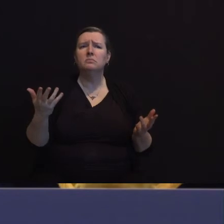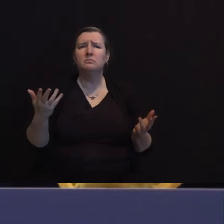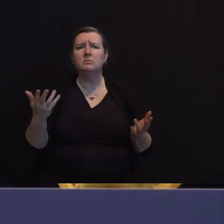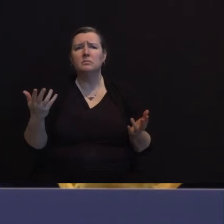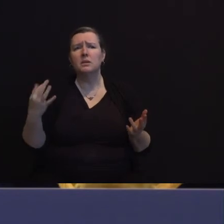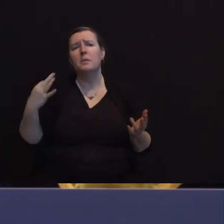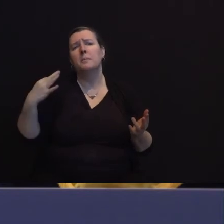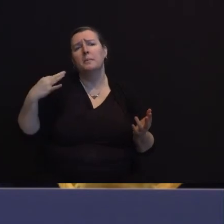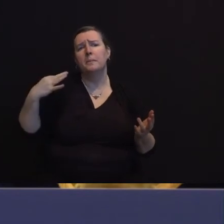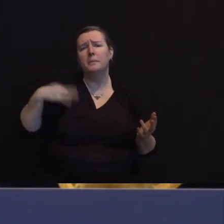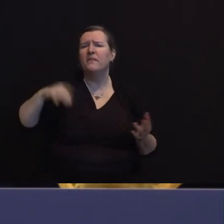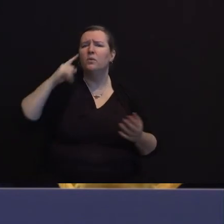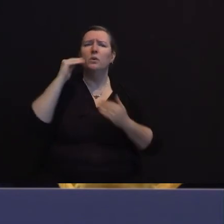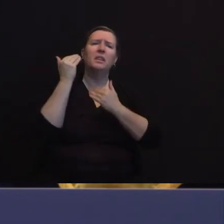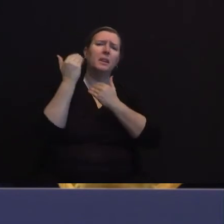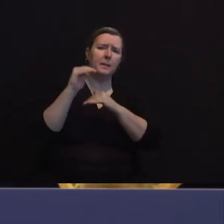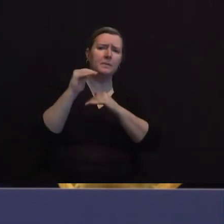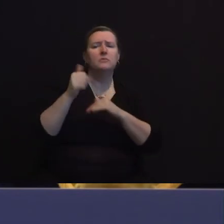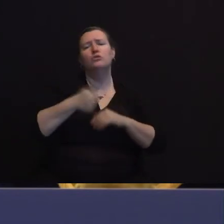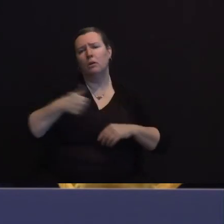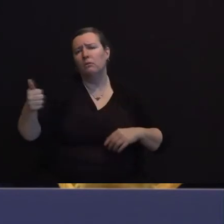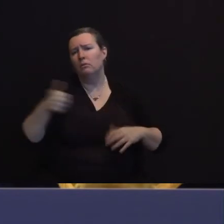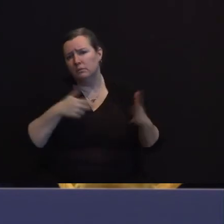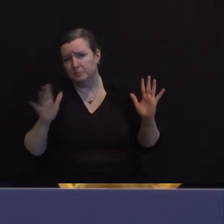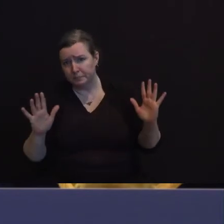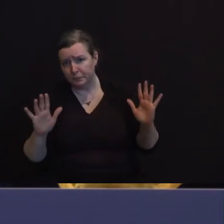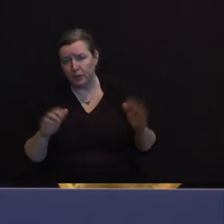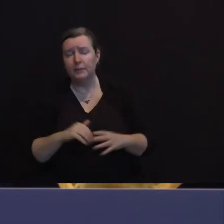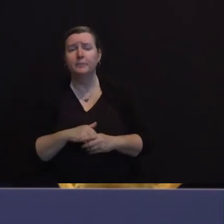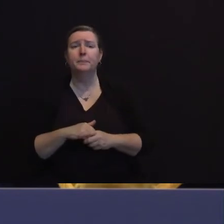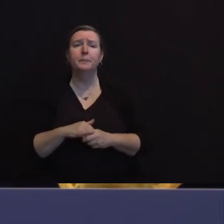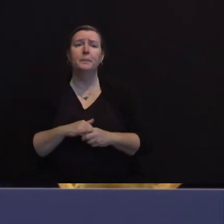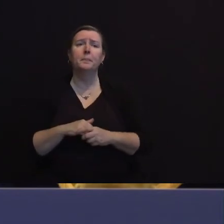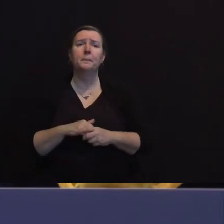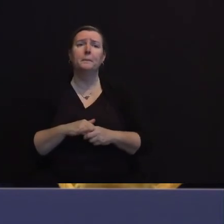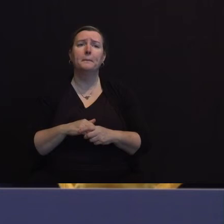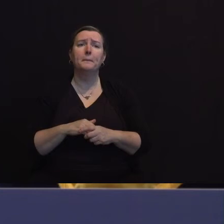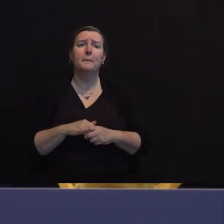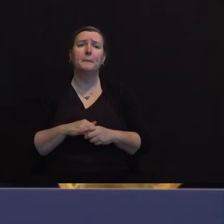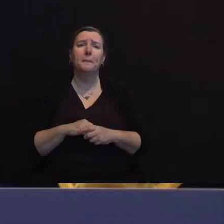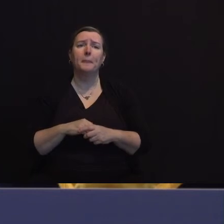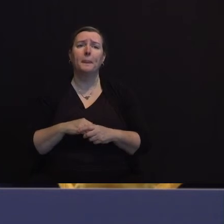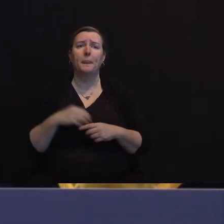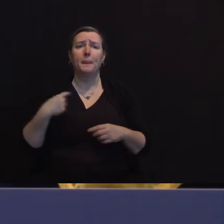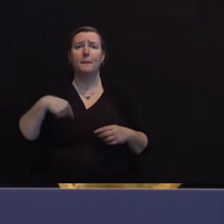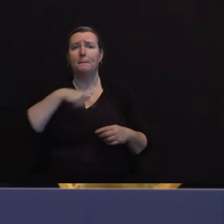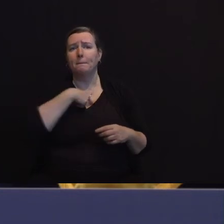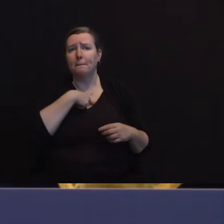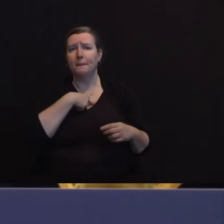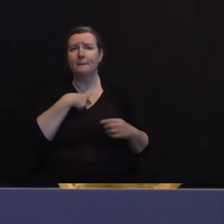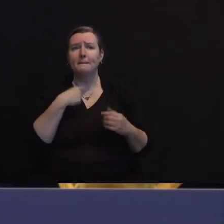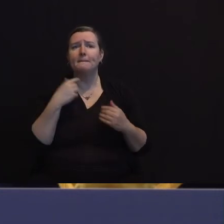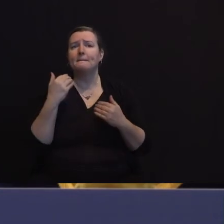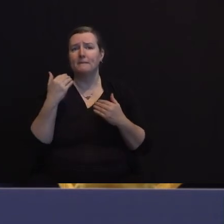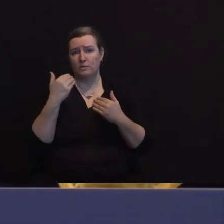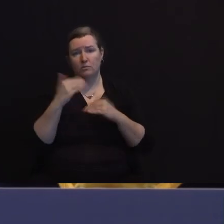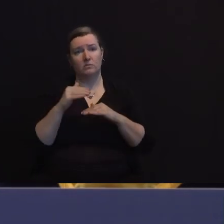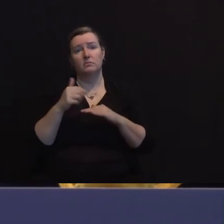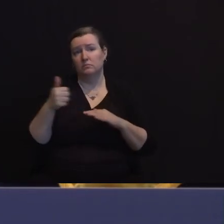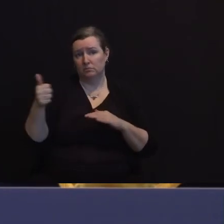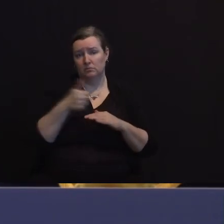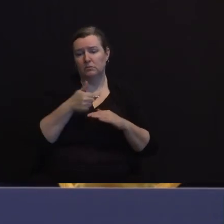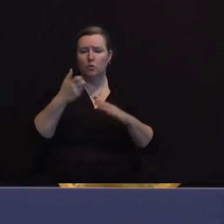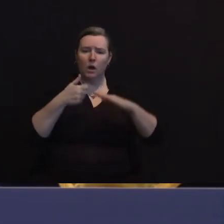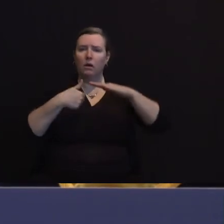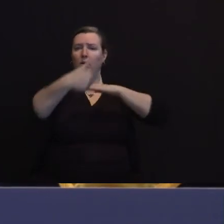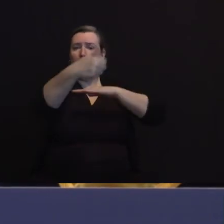talking about traveling from one state to another. In this case, this is one country to another. And the benefits, as painful as that may